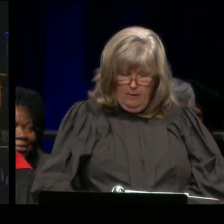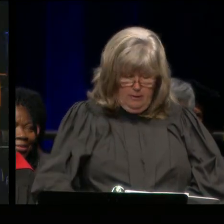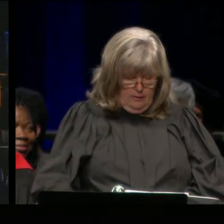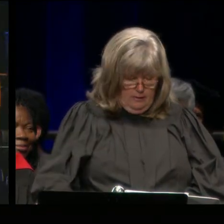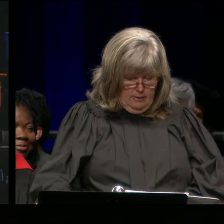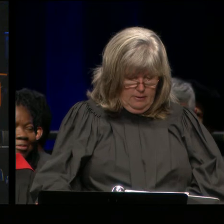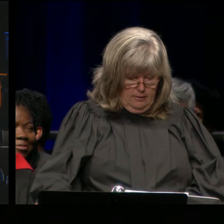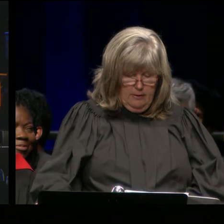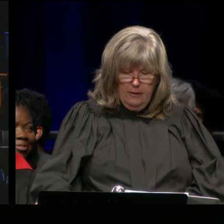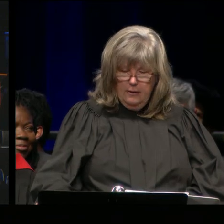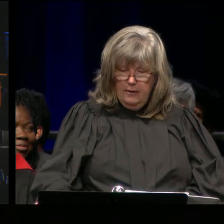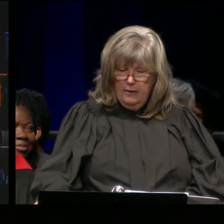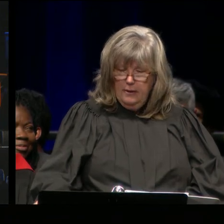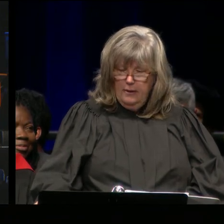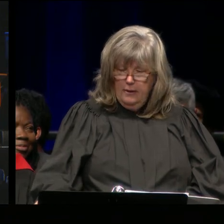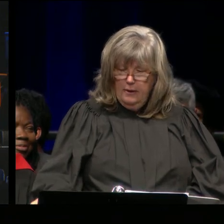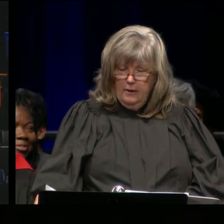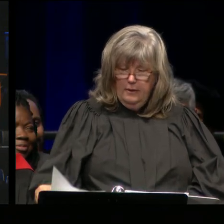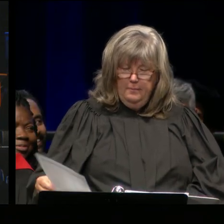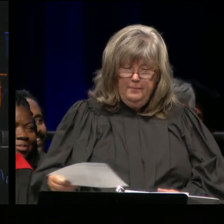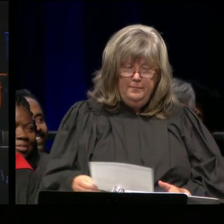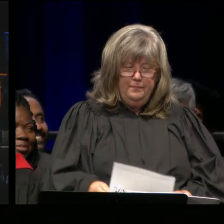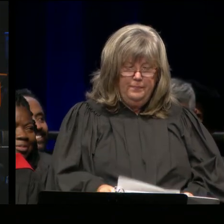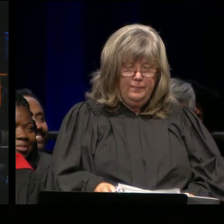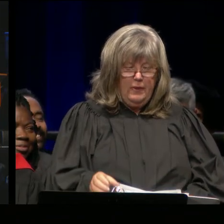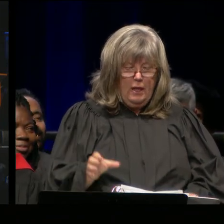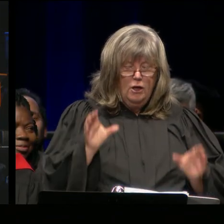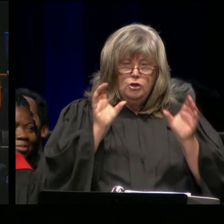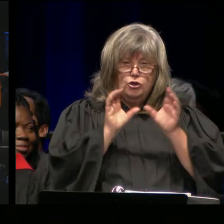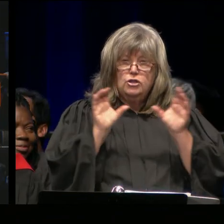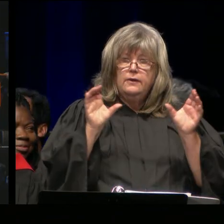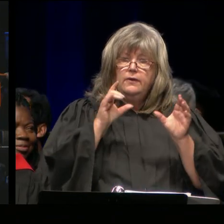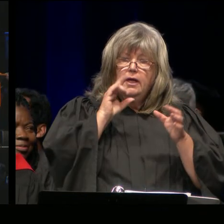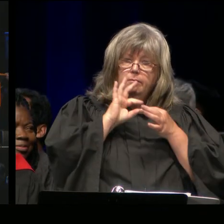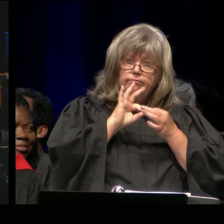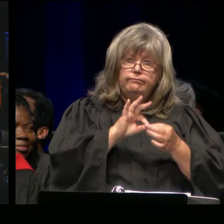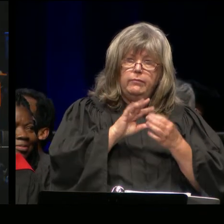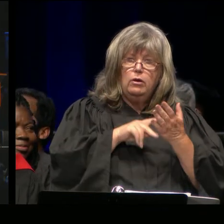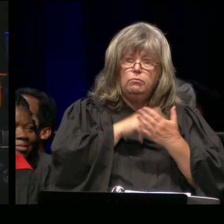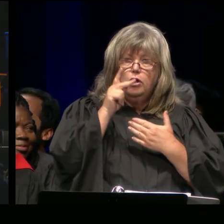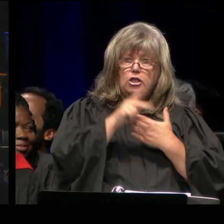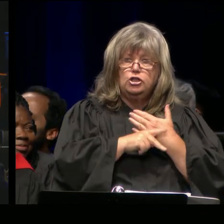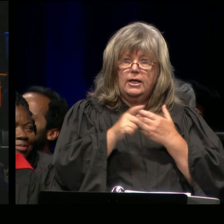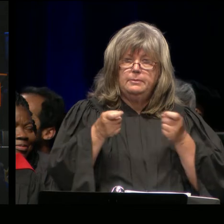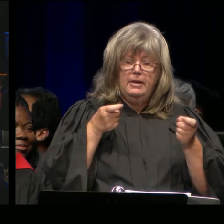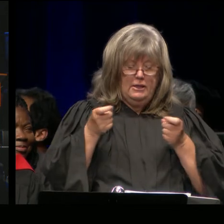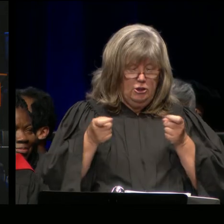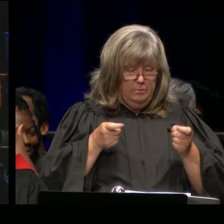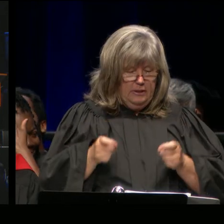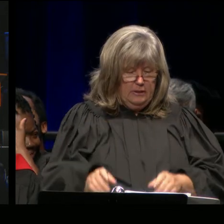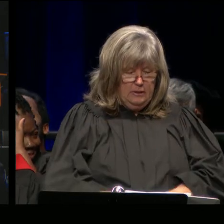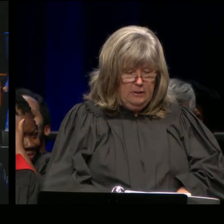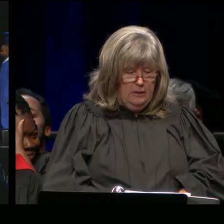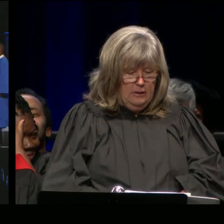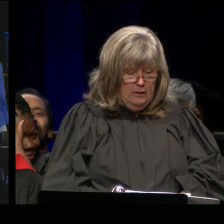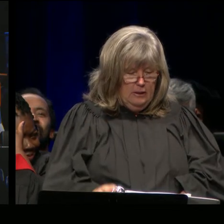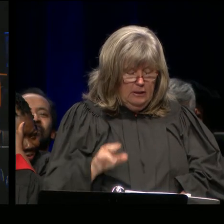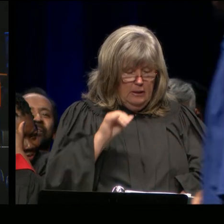Certificate in Project Management. Jamal